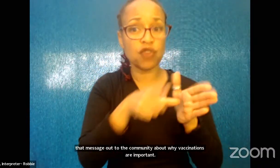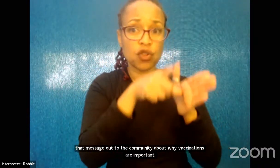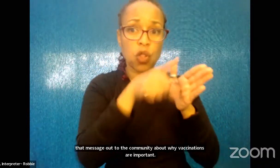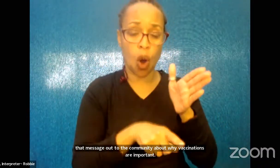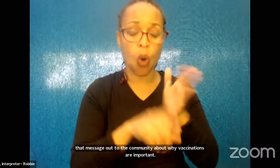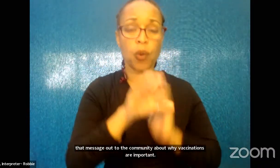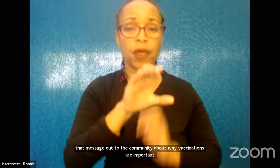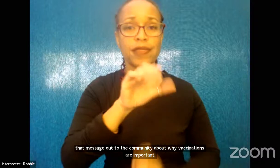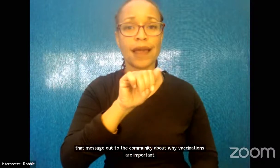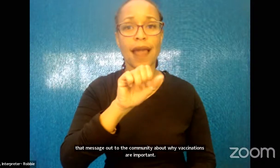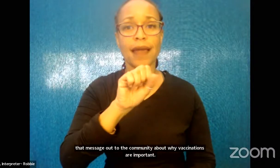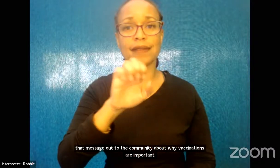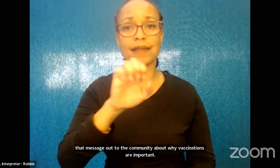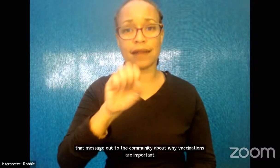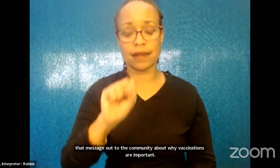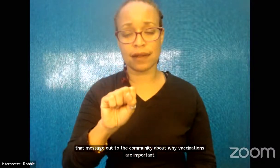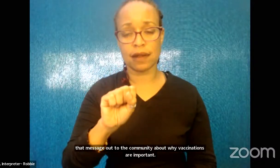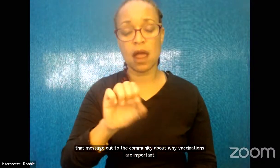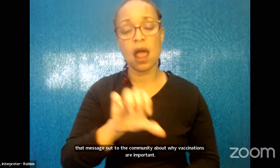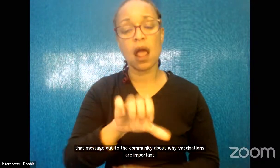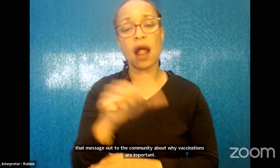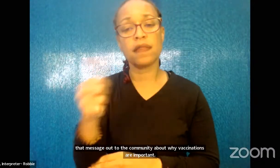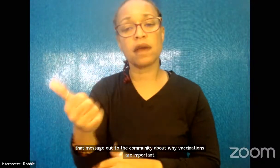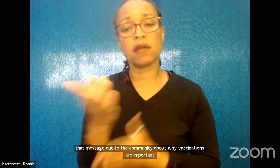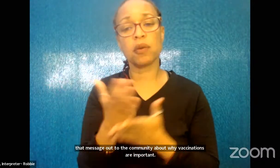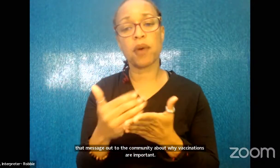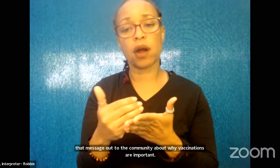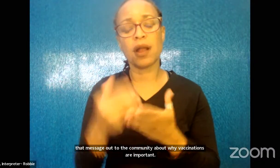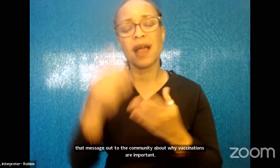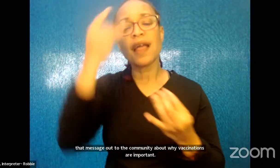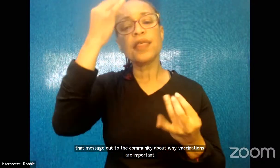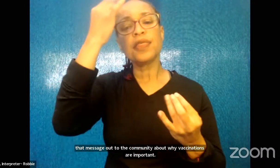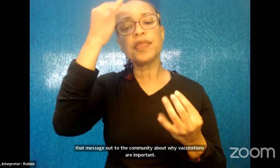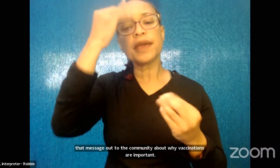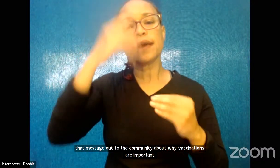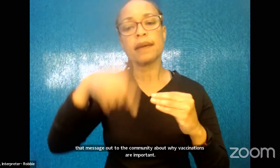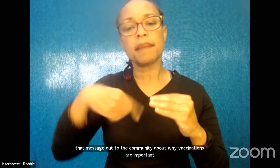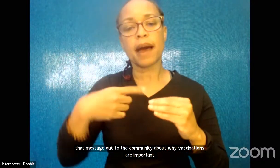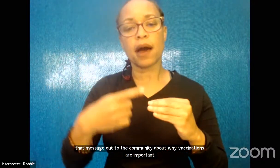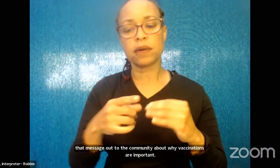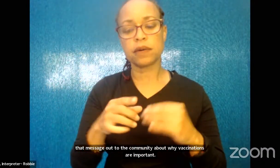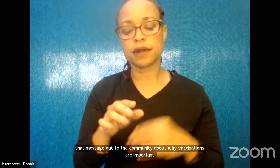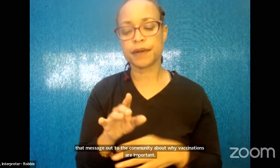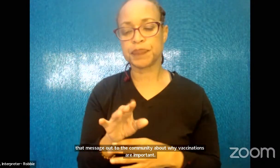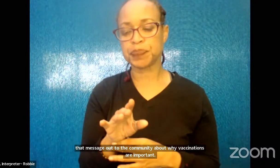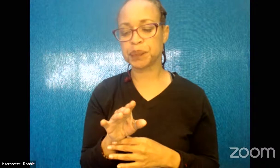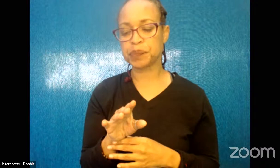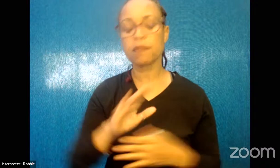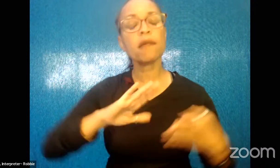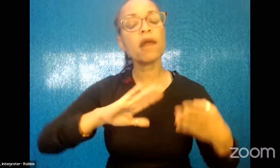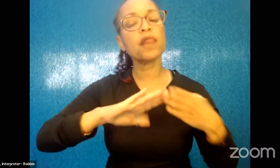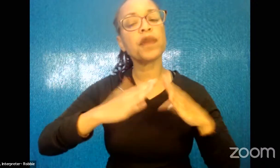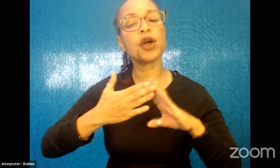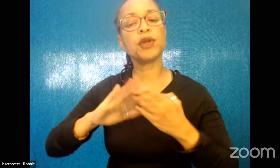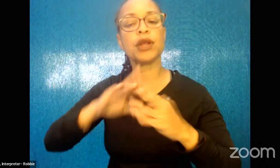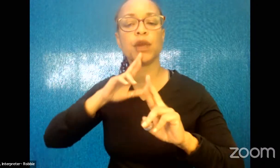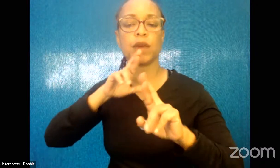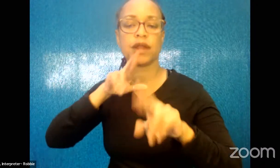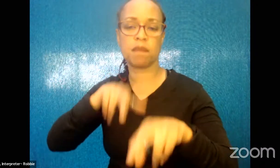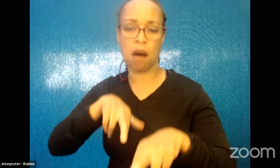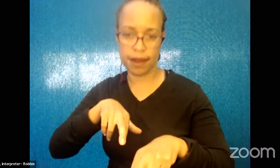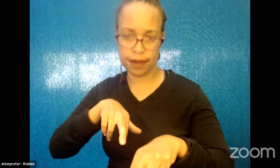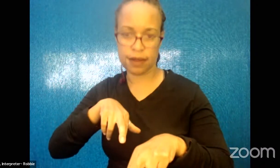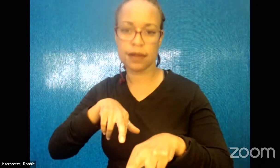And then the other piece is thinking about the community response from